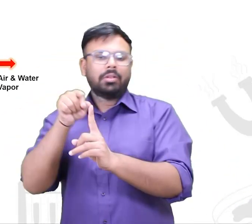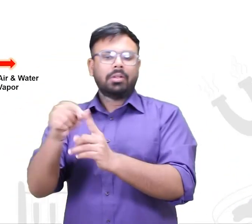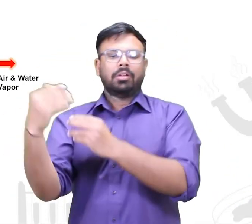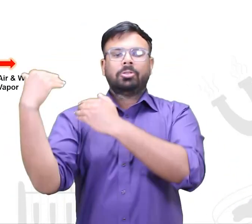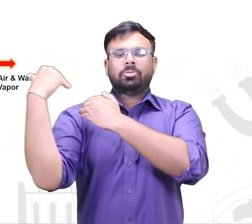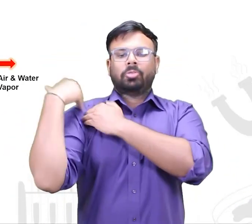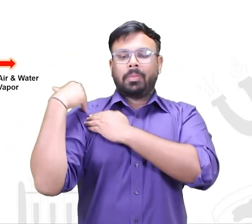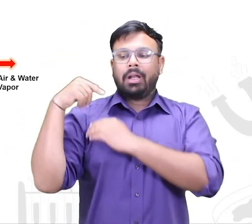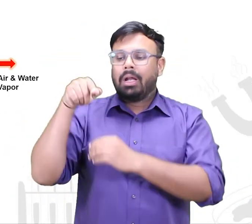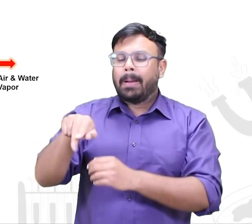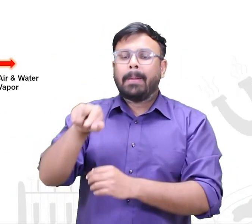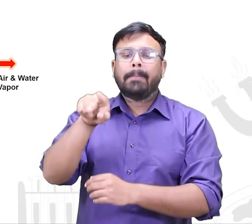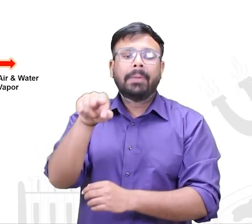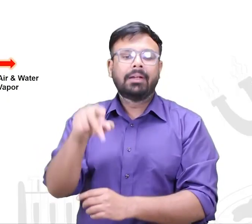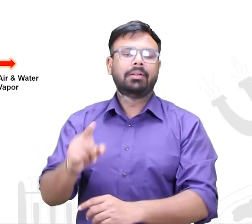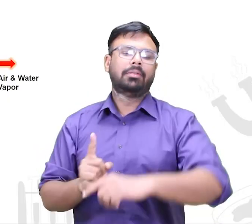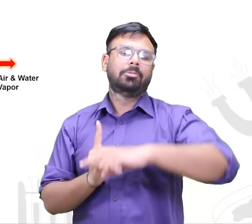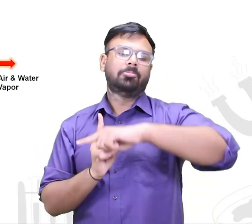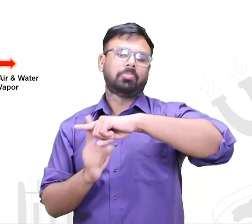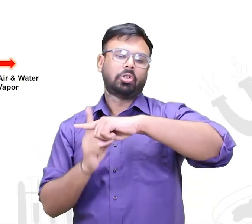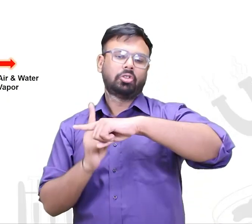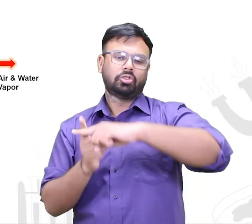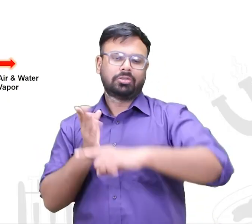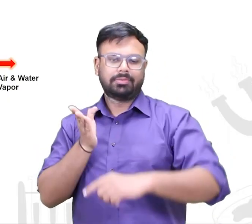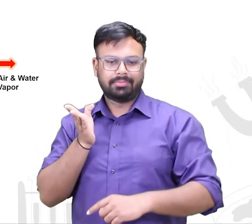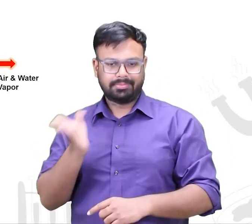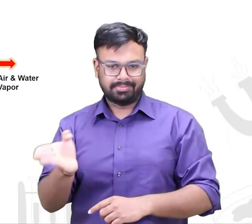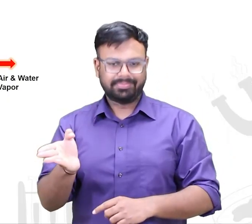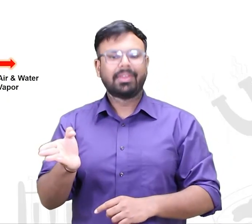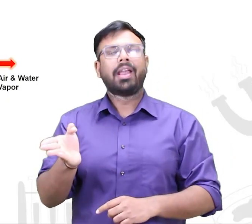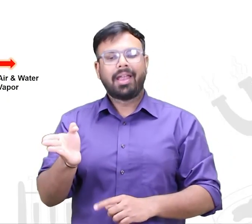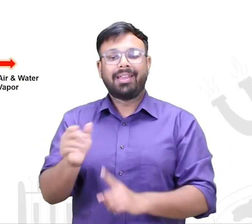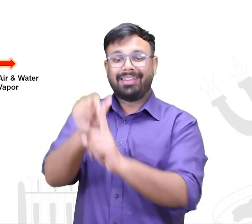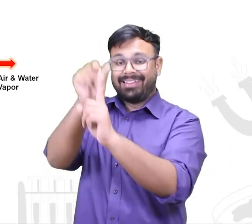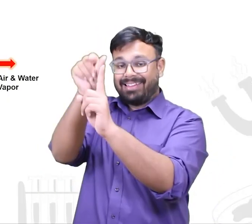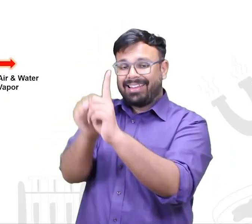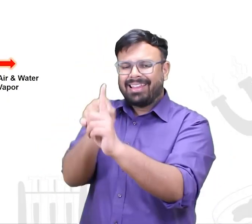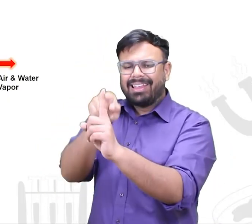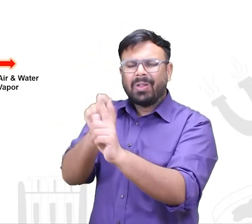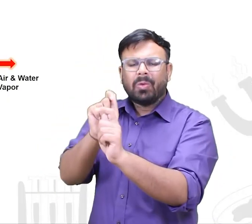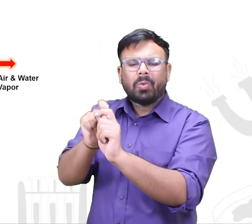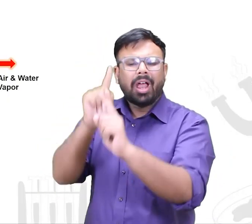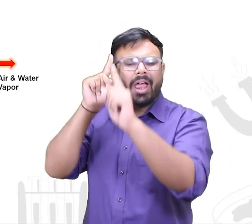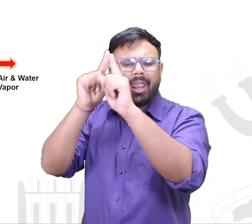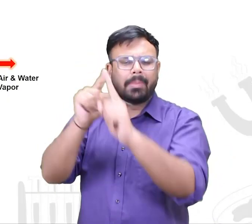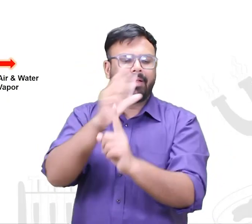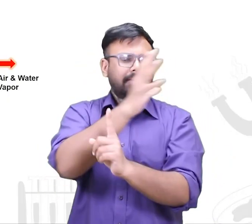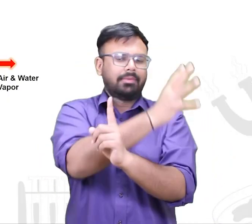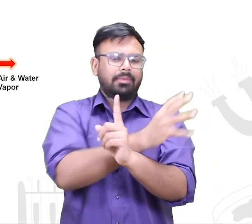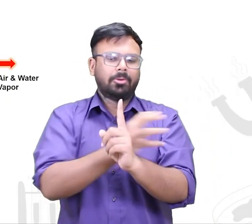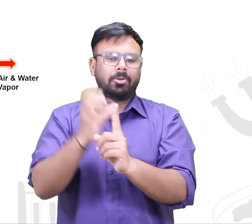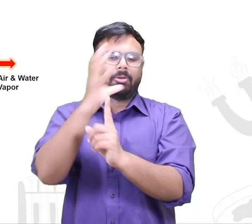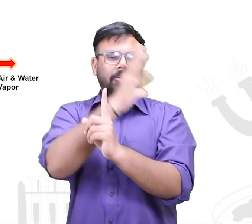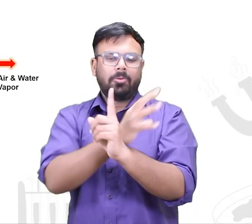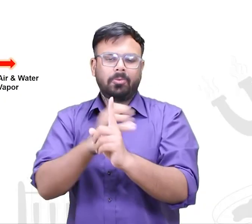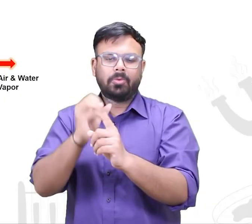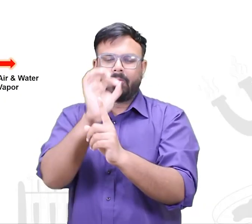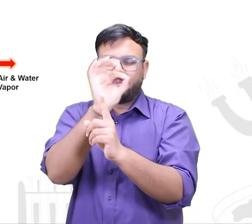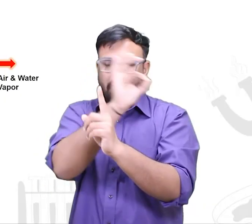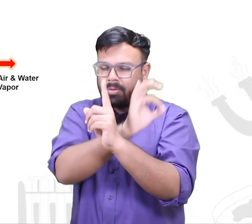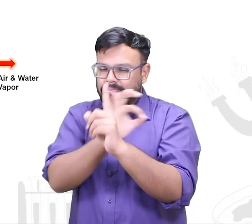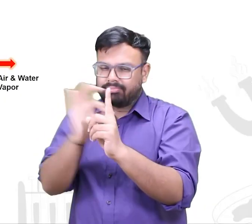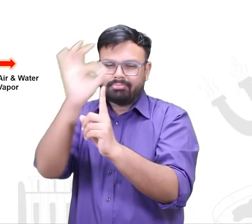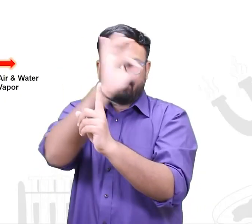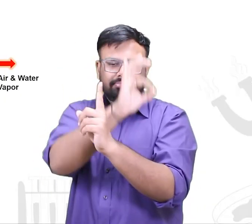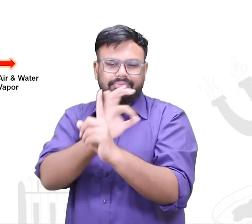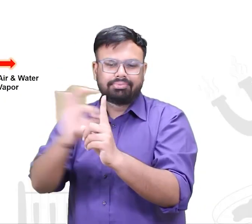a fuel cell, the cathode is electrically positive. The cathode is composed of platinum particles uniformly supported on